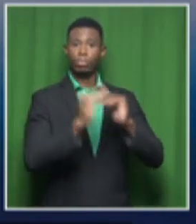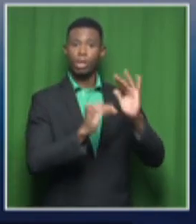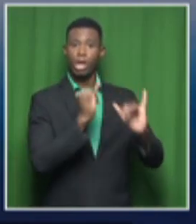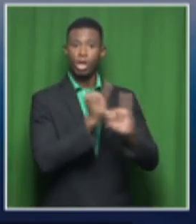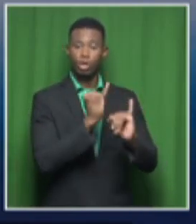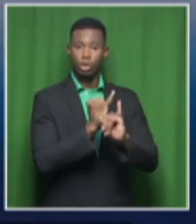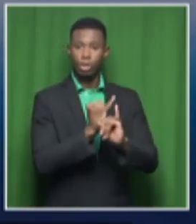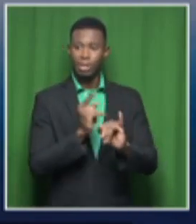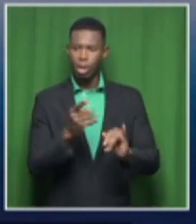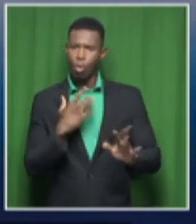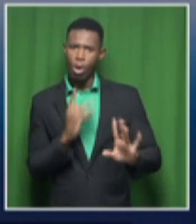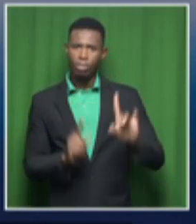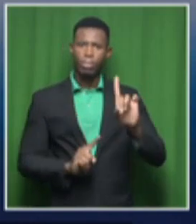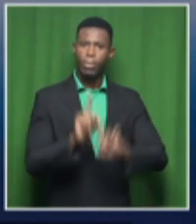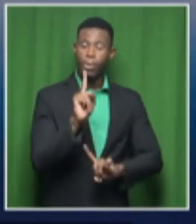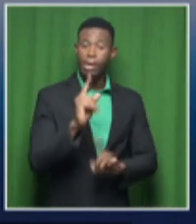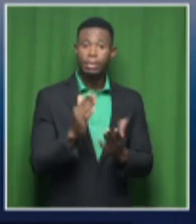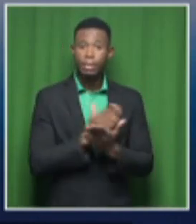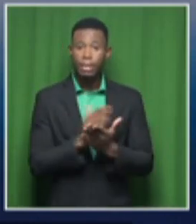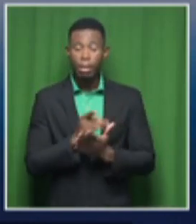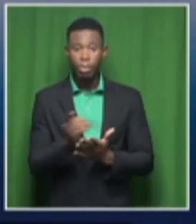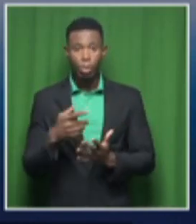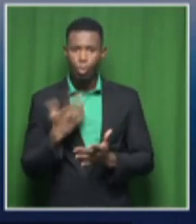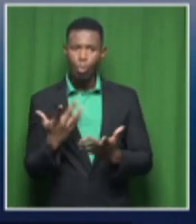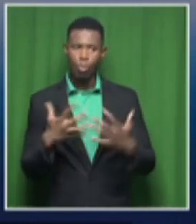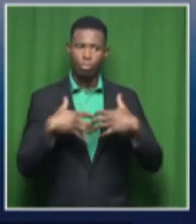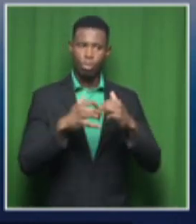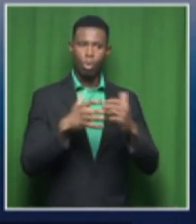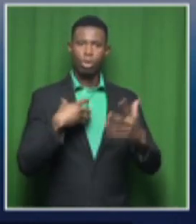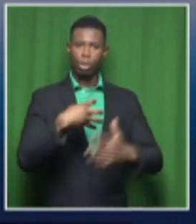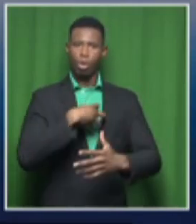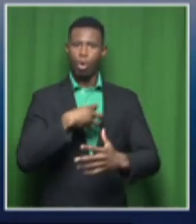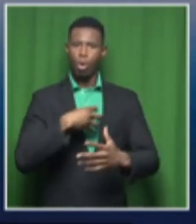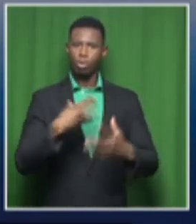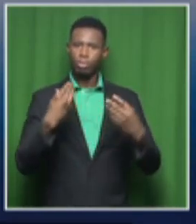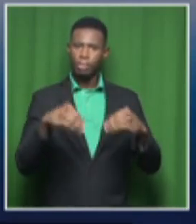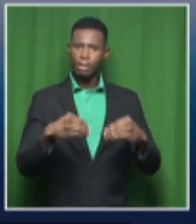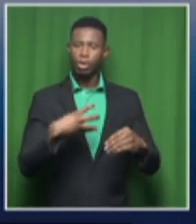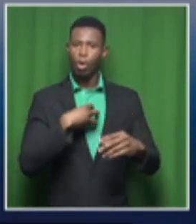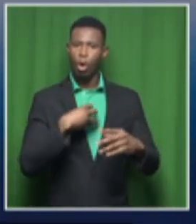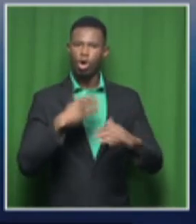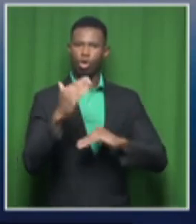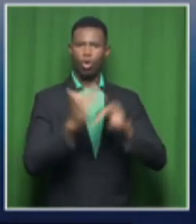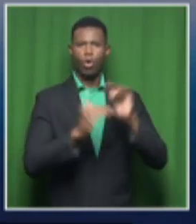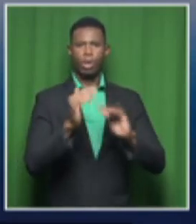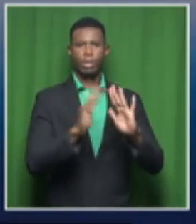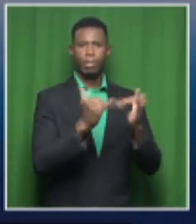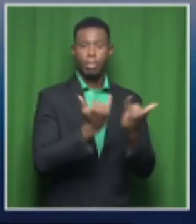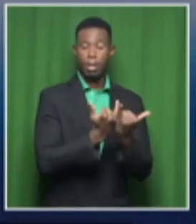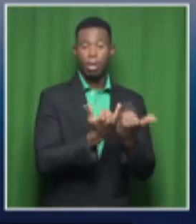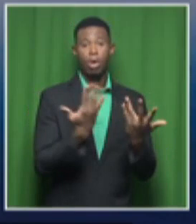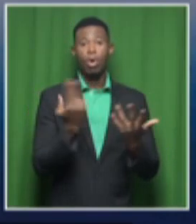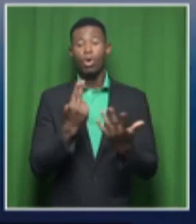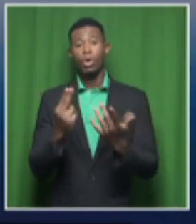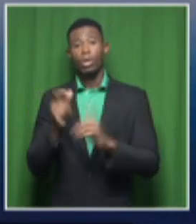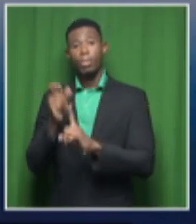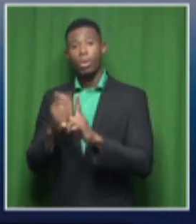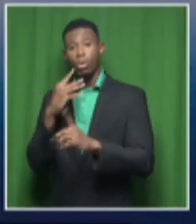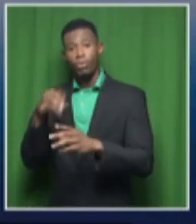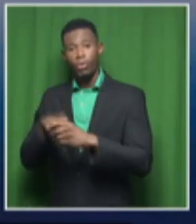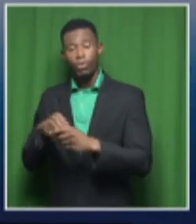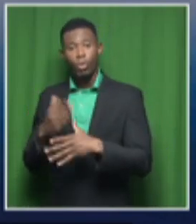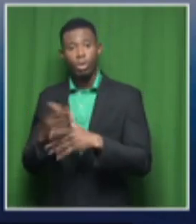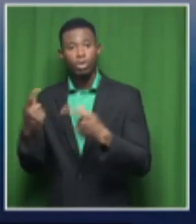Some of them want to own construction companies. The person who is studying in the retail space, who is studying as a cashier, they want to become managers. They want to